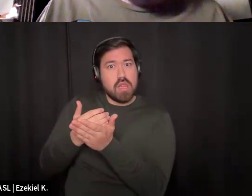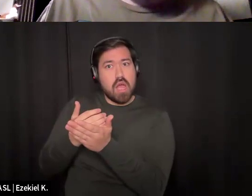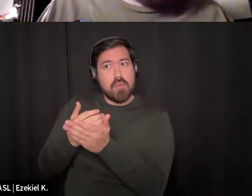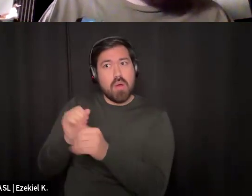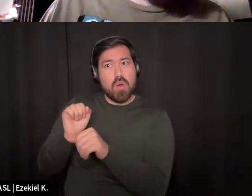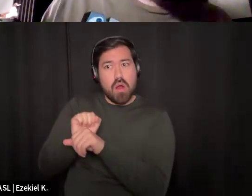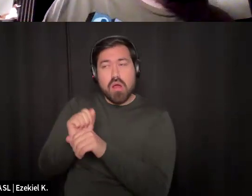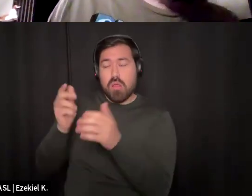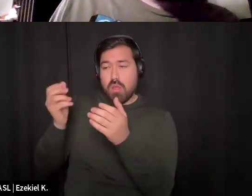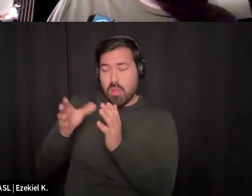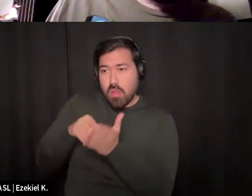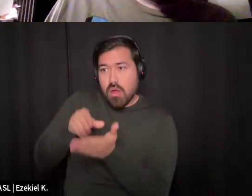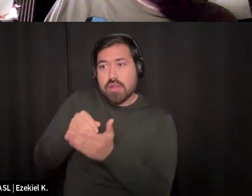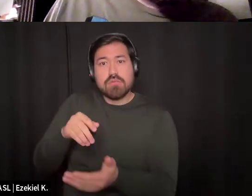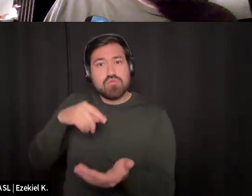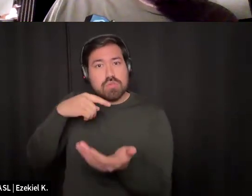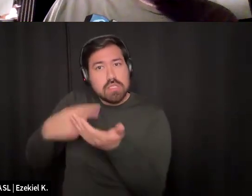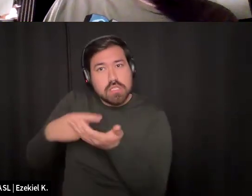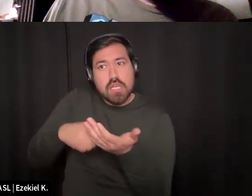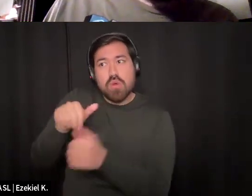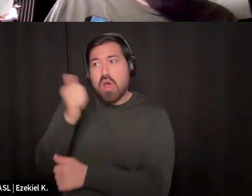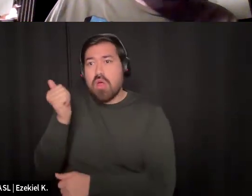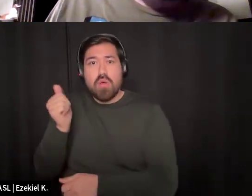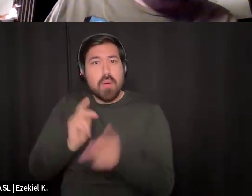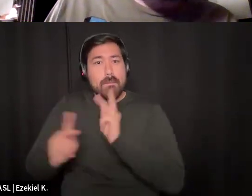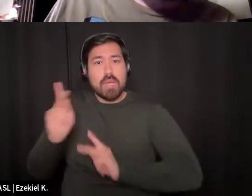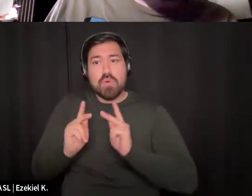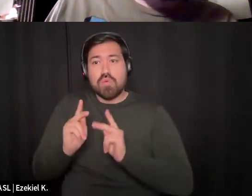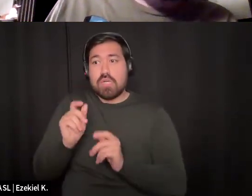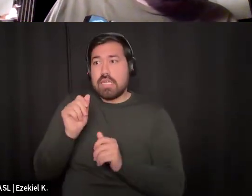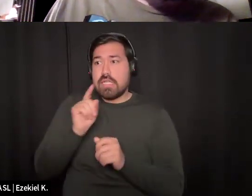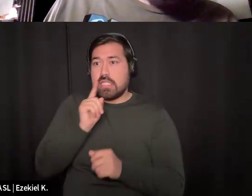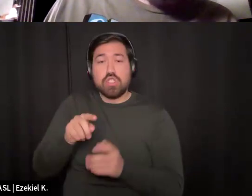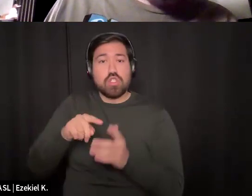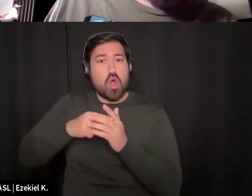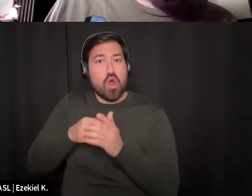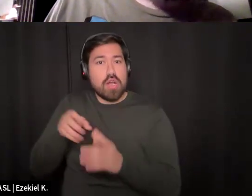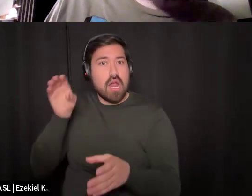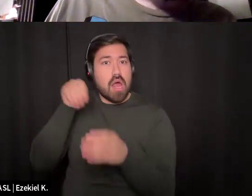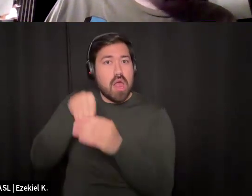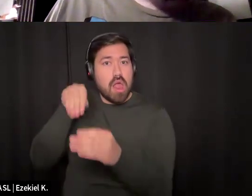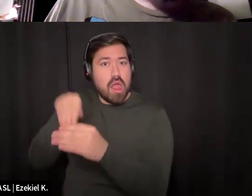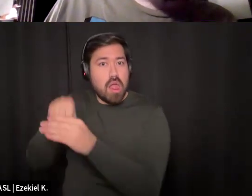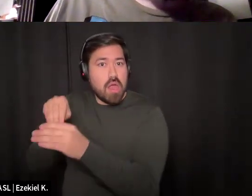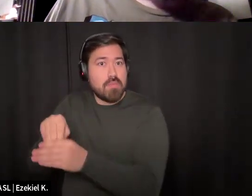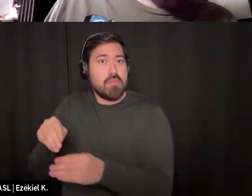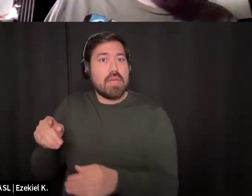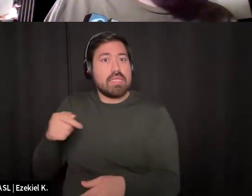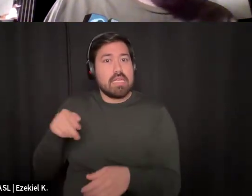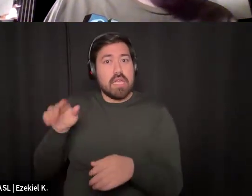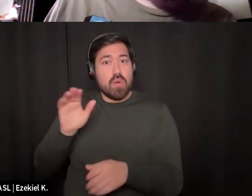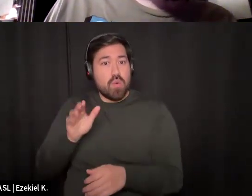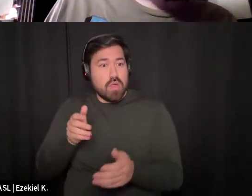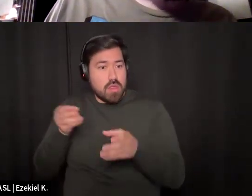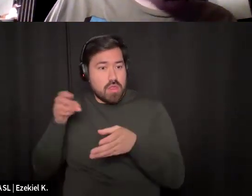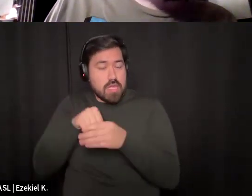helpful, and getting to talk with other people who were starting to implement this in different places in their mindful birding journey has been